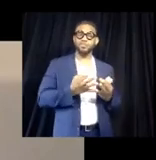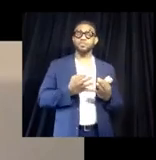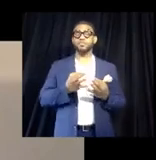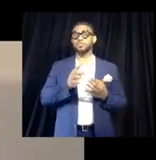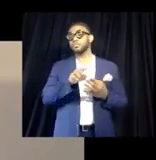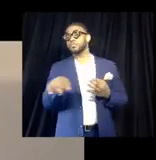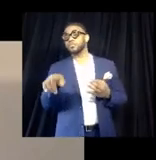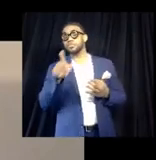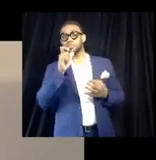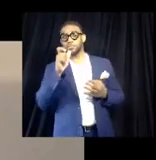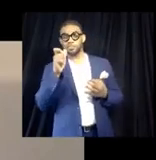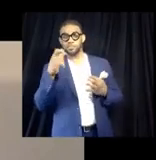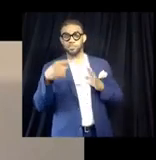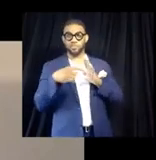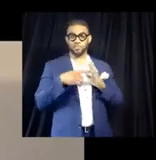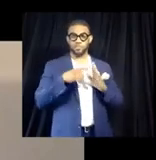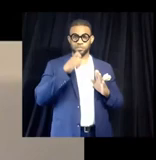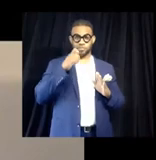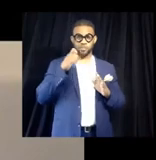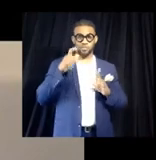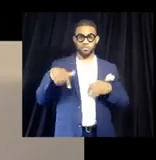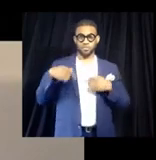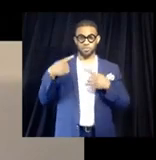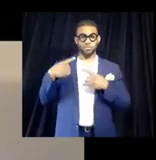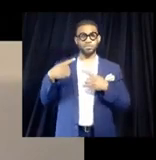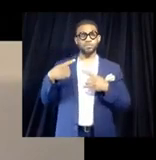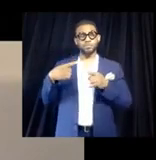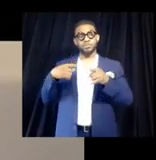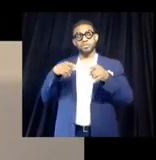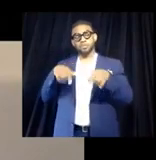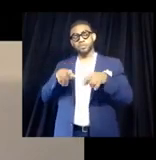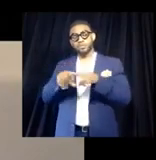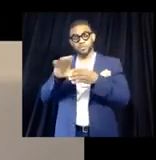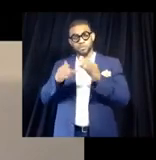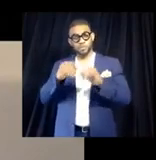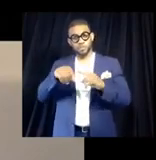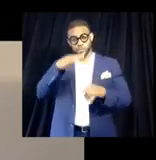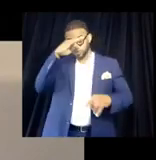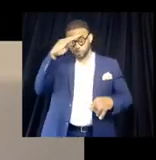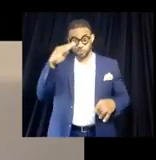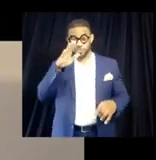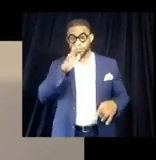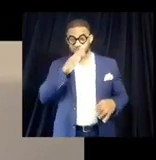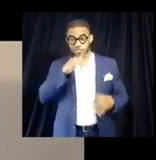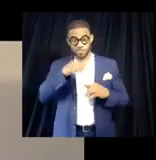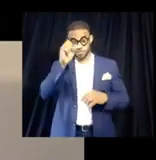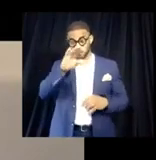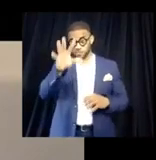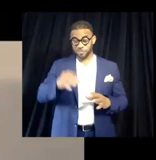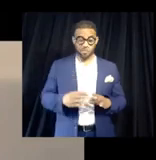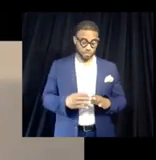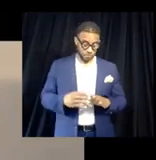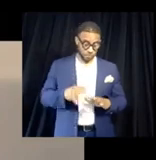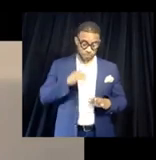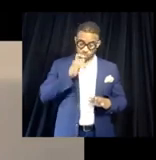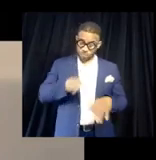family, and those on whose shoulders I stand. This is also a story about Black mothers in South